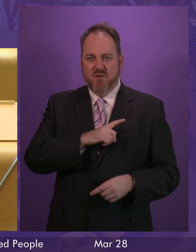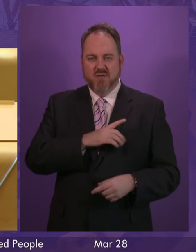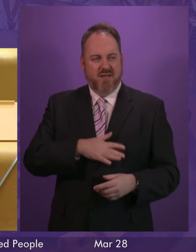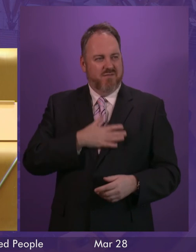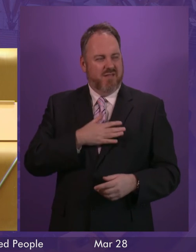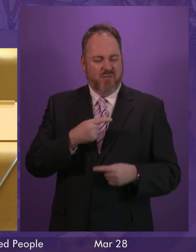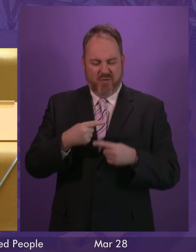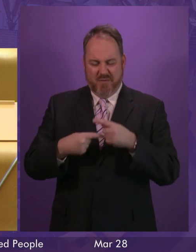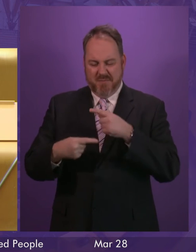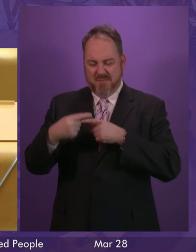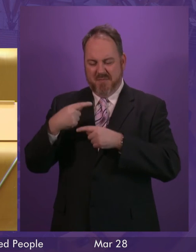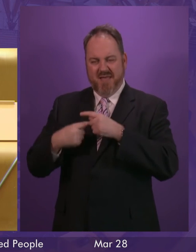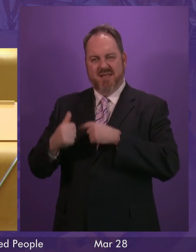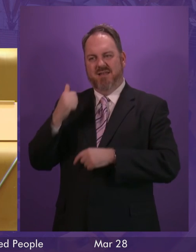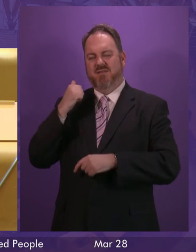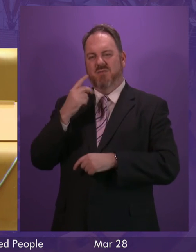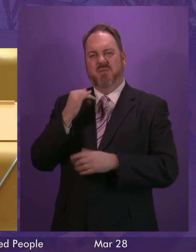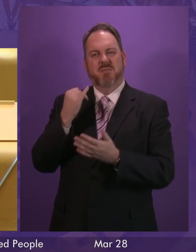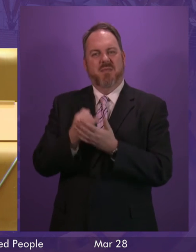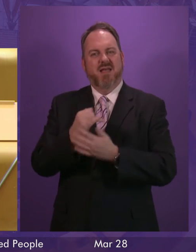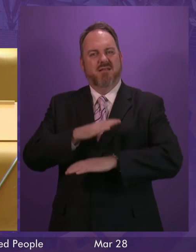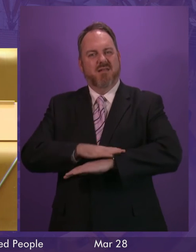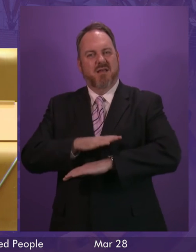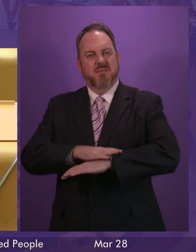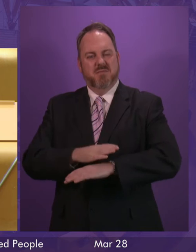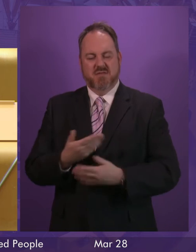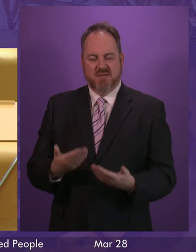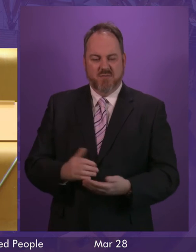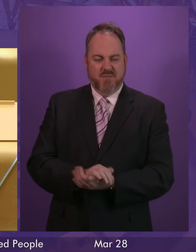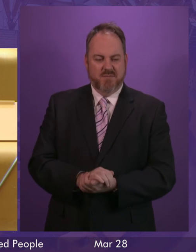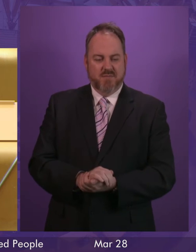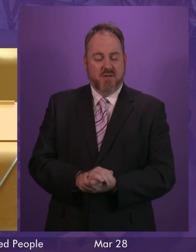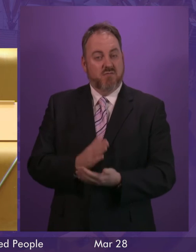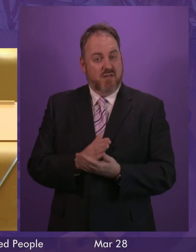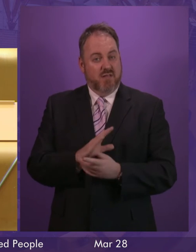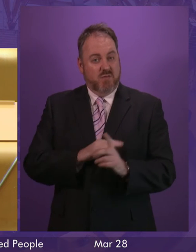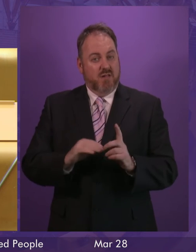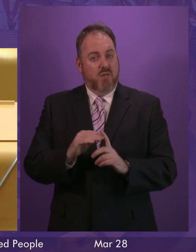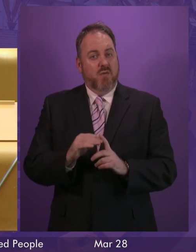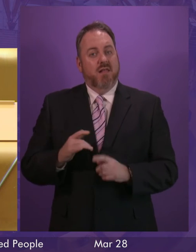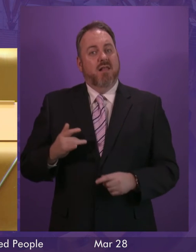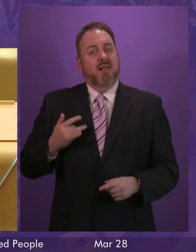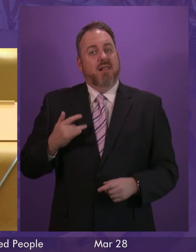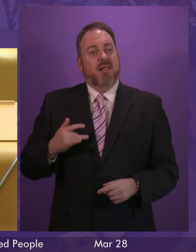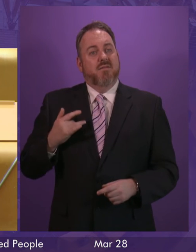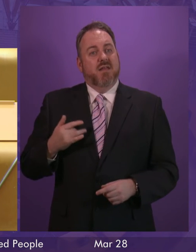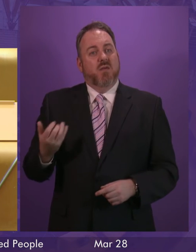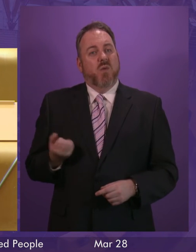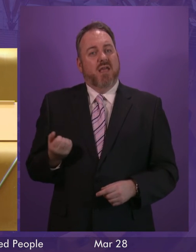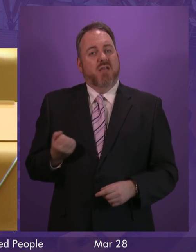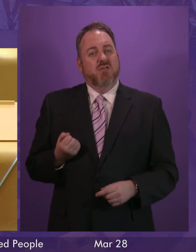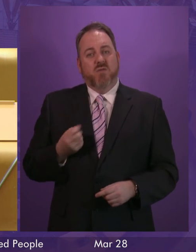clock back. And whilst talking about local government, presiding officer, let me mention the living wage for overnight care.